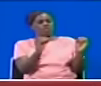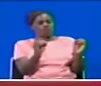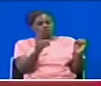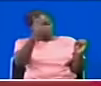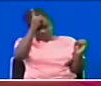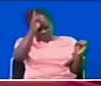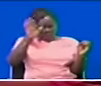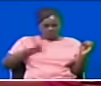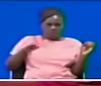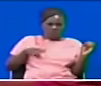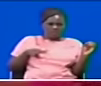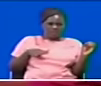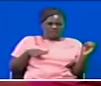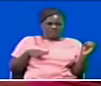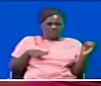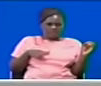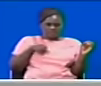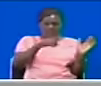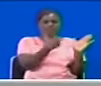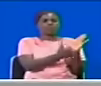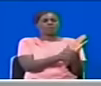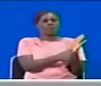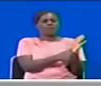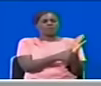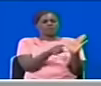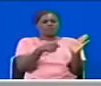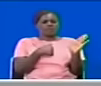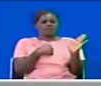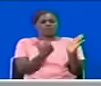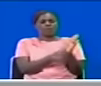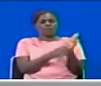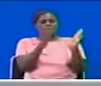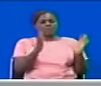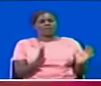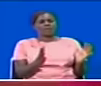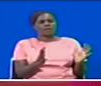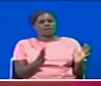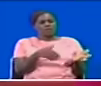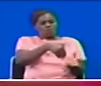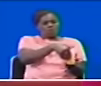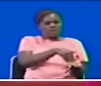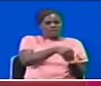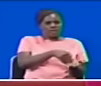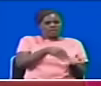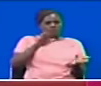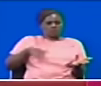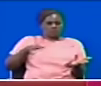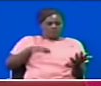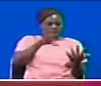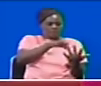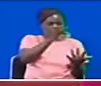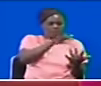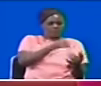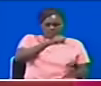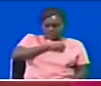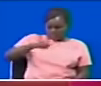the reason you're even there to begin with, then that's the problem. And I feel that's one of the greatest weaknesses of the women that have been elected. Yeah.